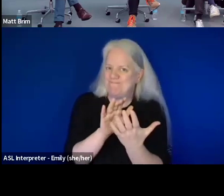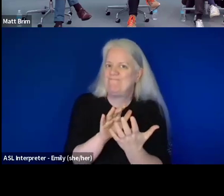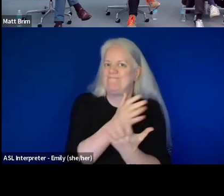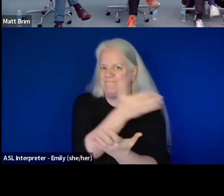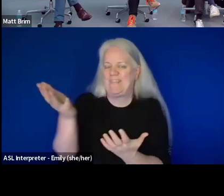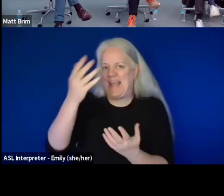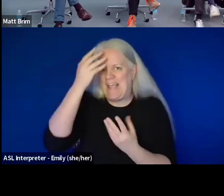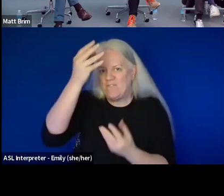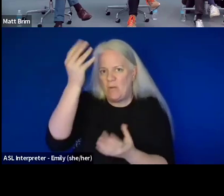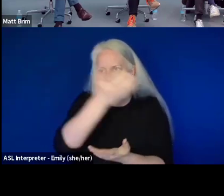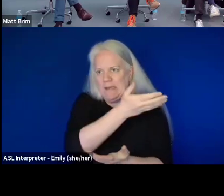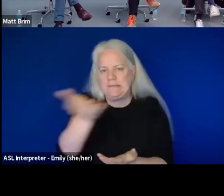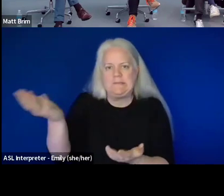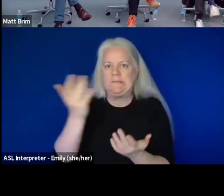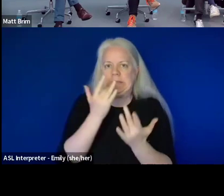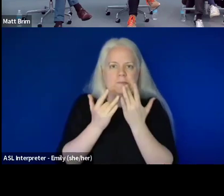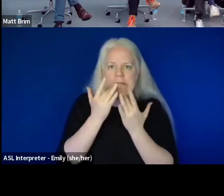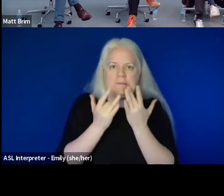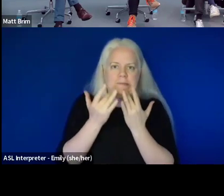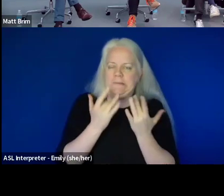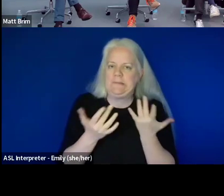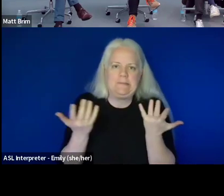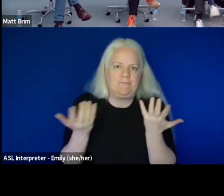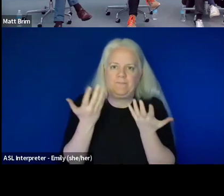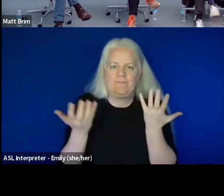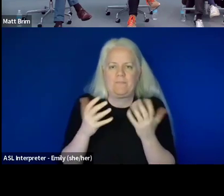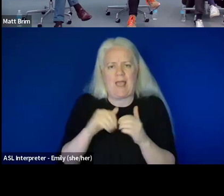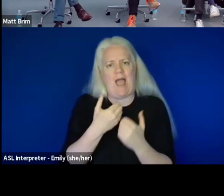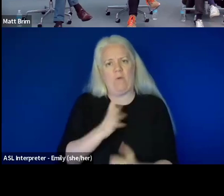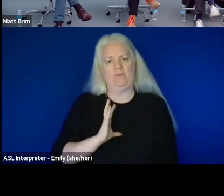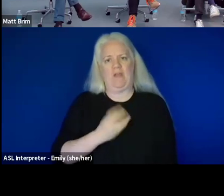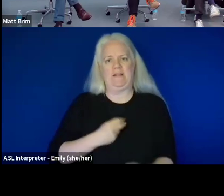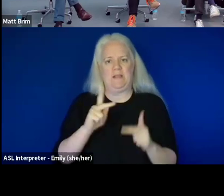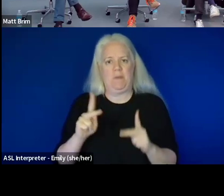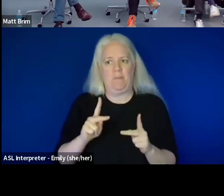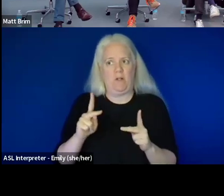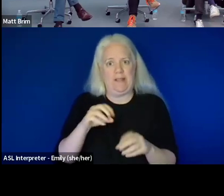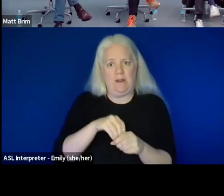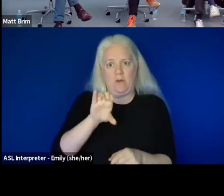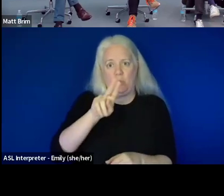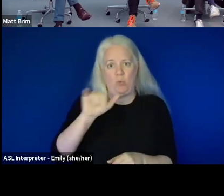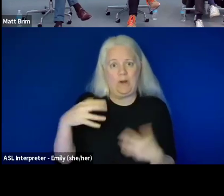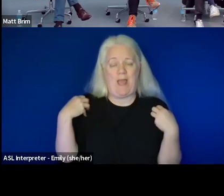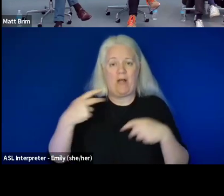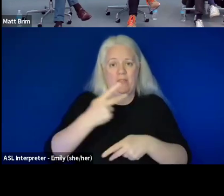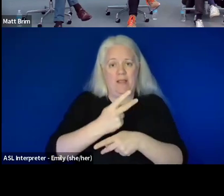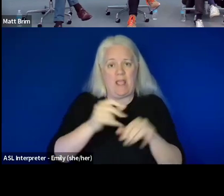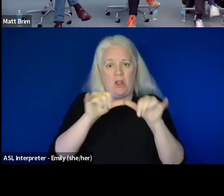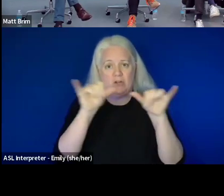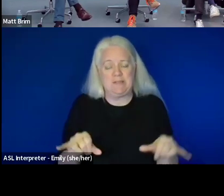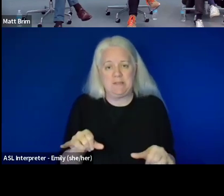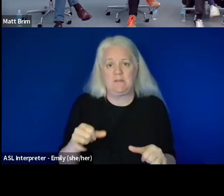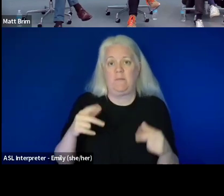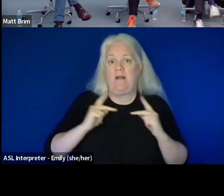how transgender people are served within the CUNY health care system. And that's medical health care, and that's mental health care, and that's